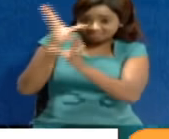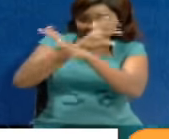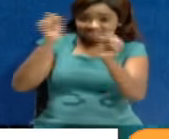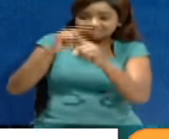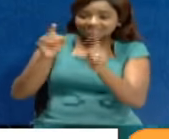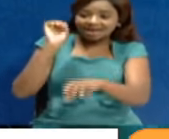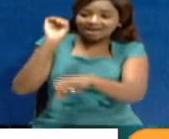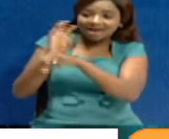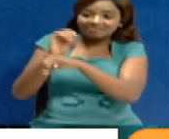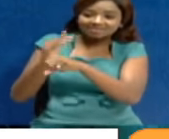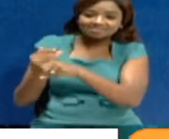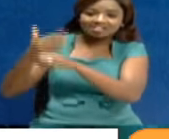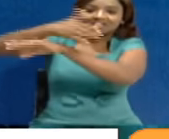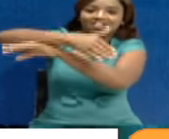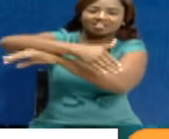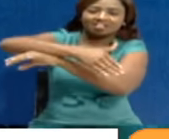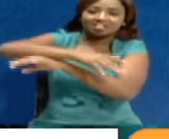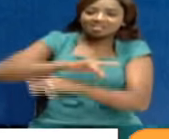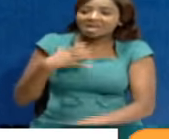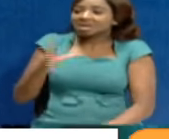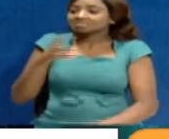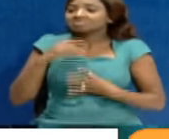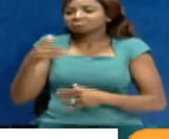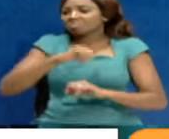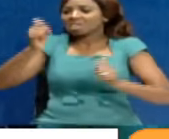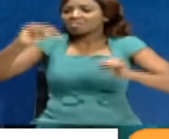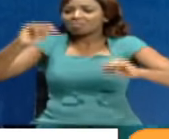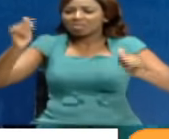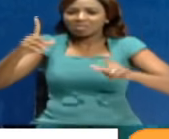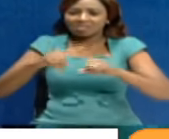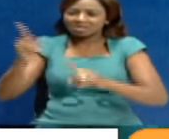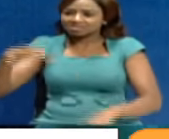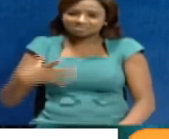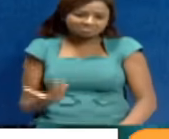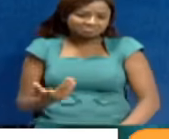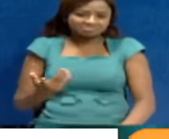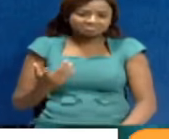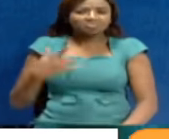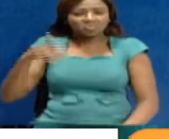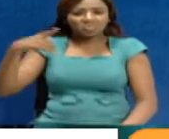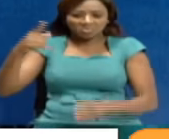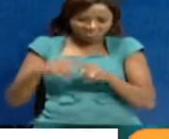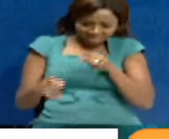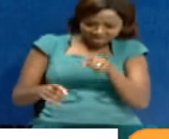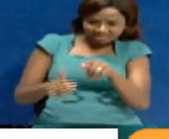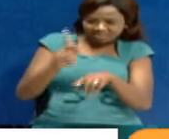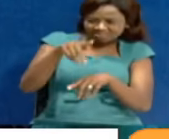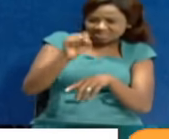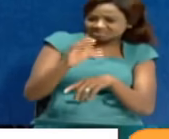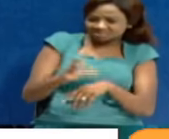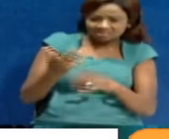president by accepting to rush the process and by sidestepping the Salaries and Remuneration Commission. Be it as it